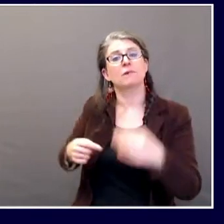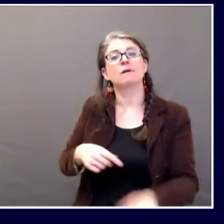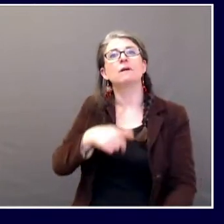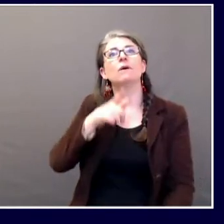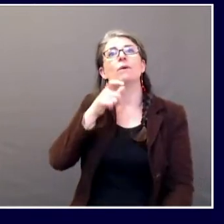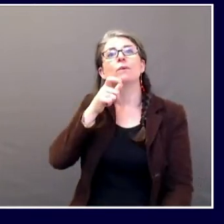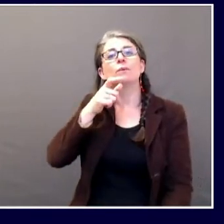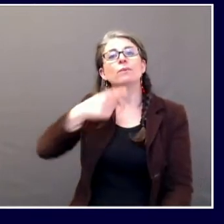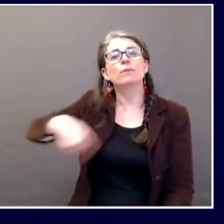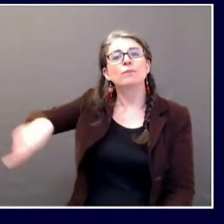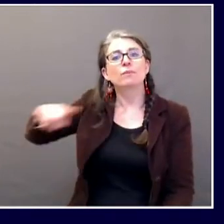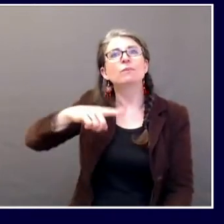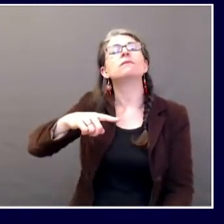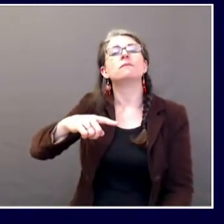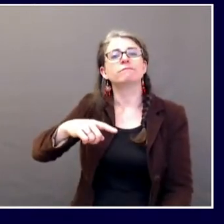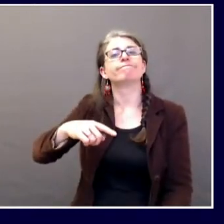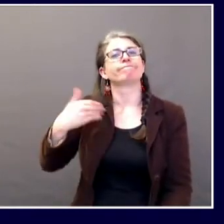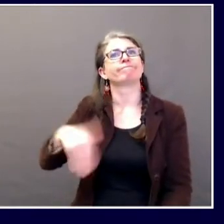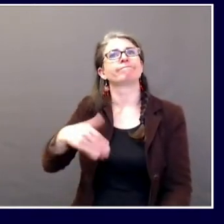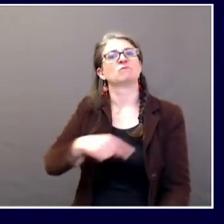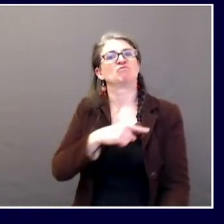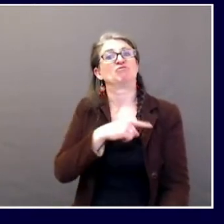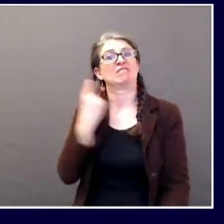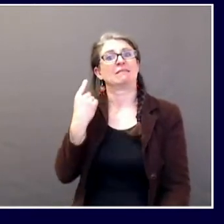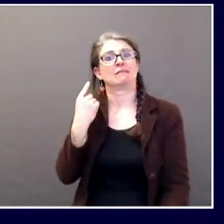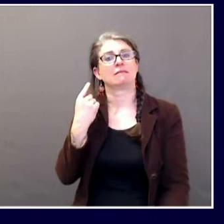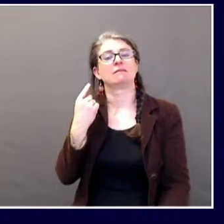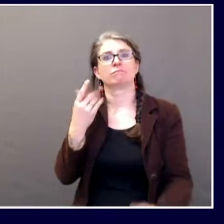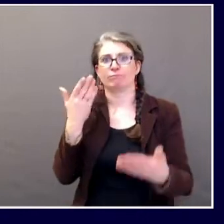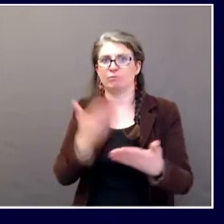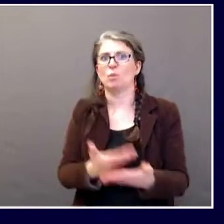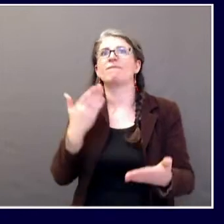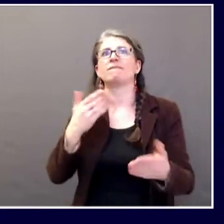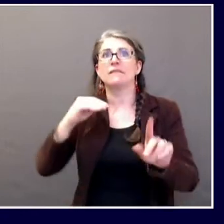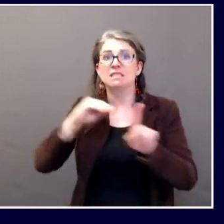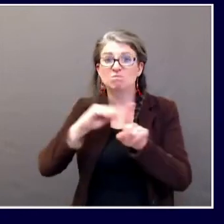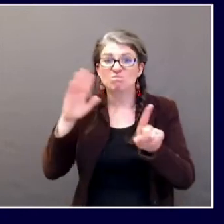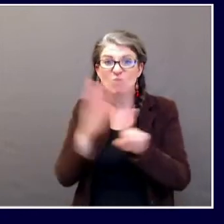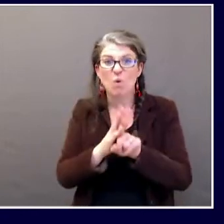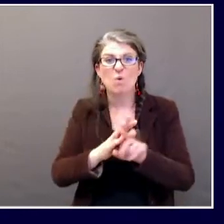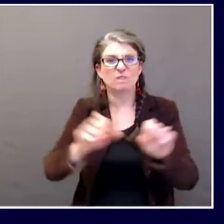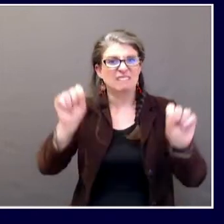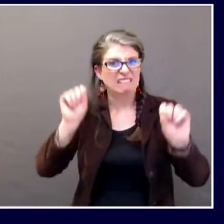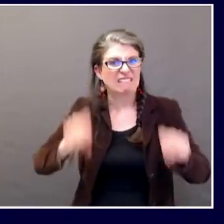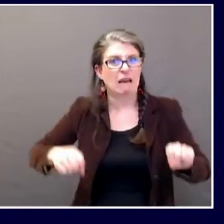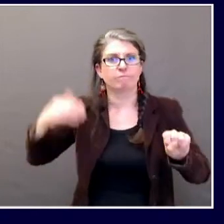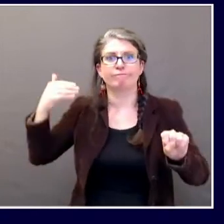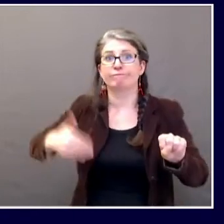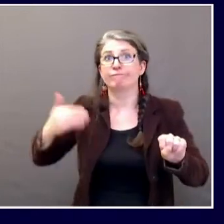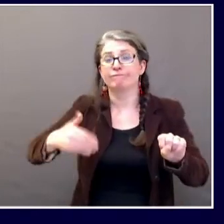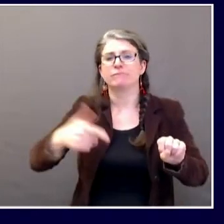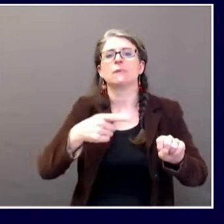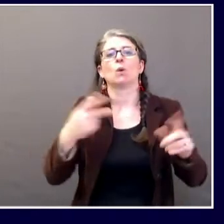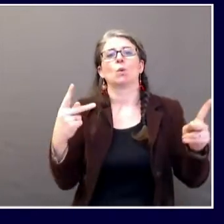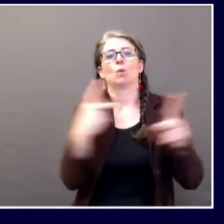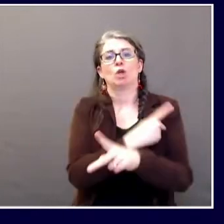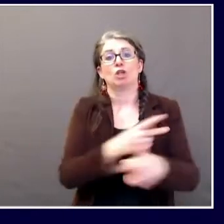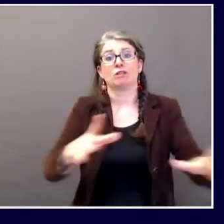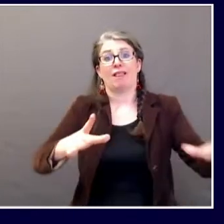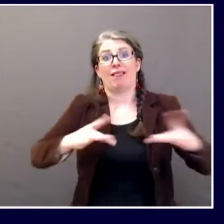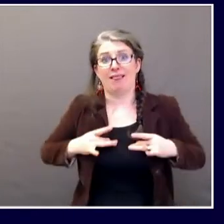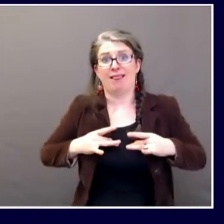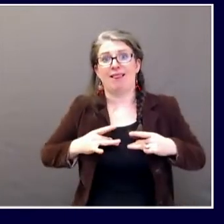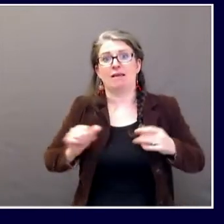governor's priority since we started rolling out vaccines. That's why we focused on those 70 and older. If the vaccine supply were